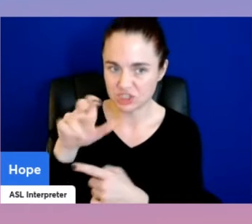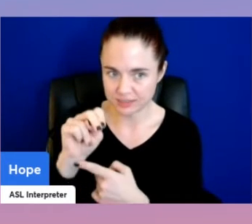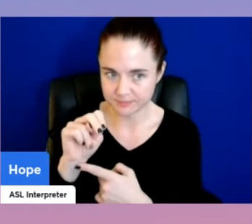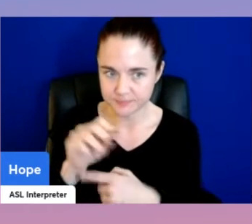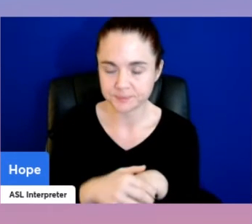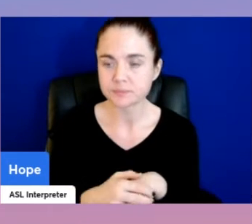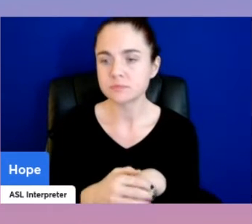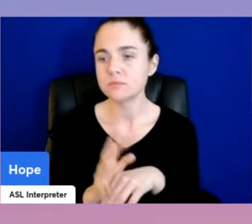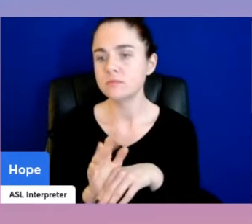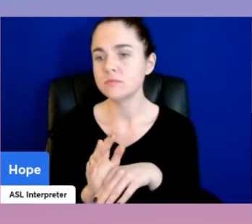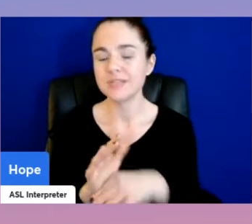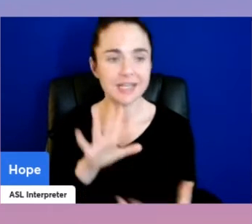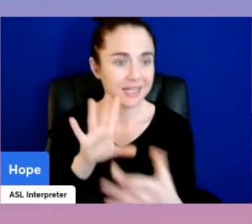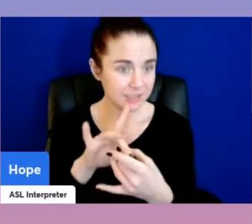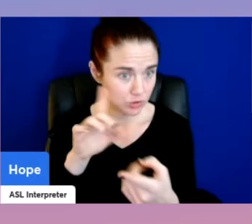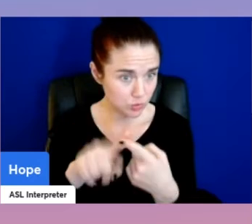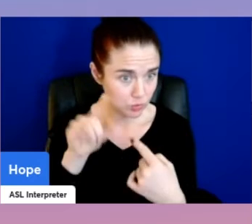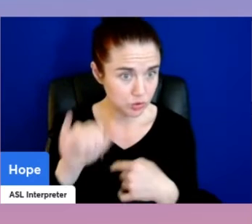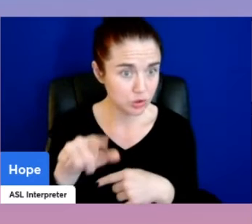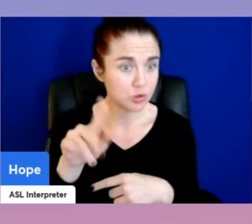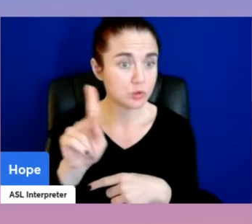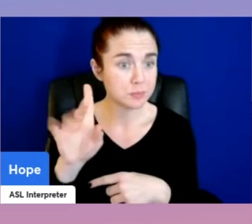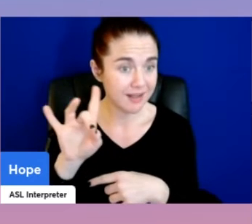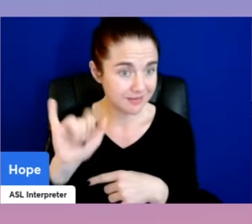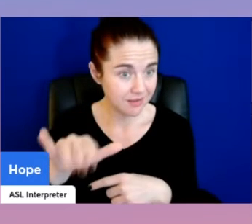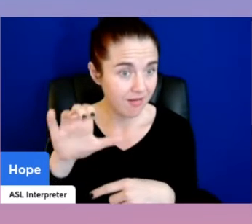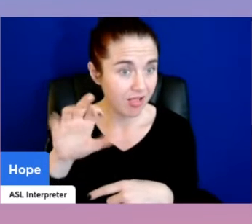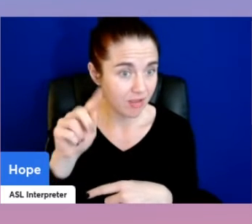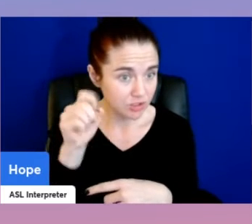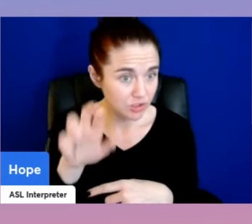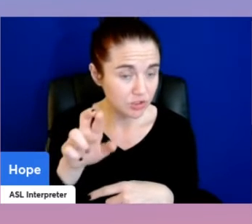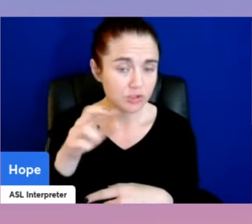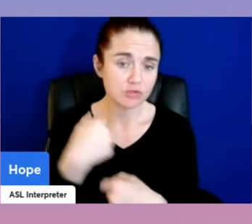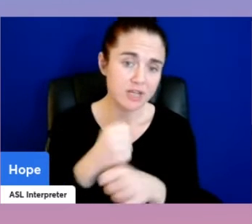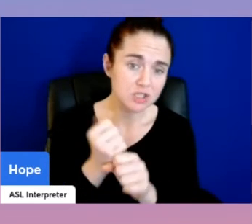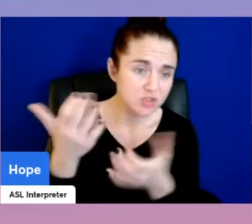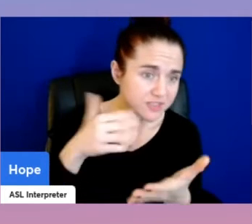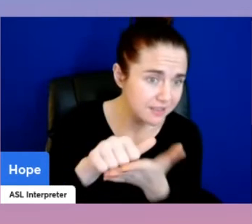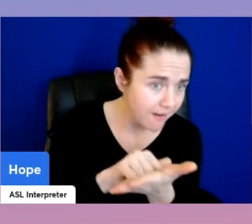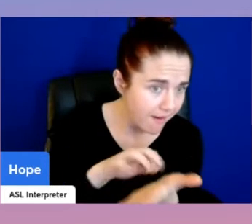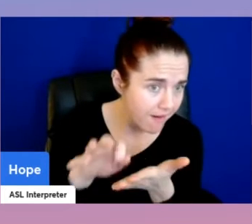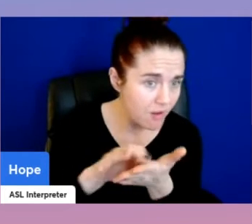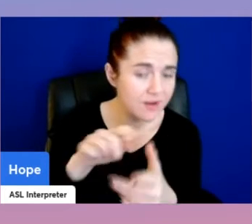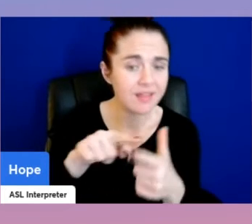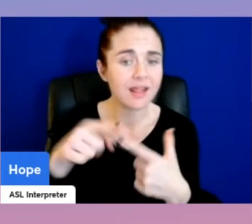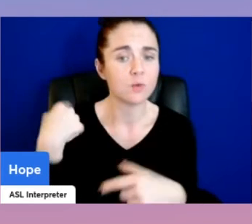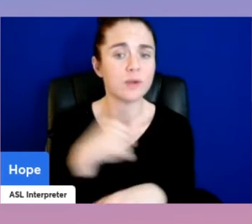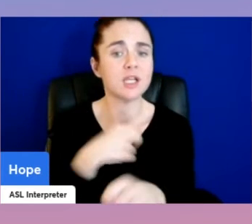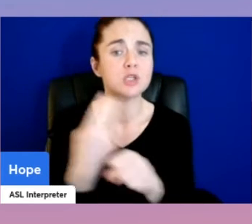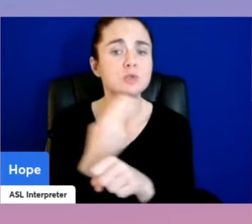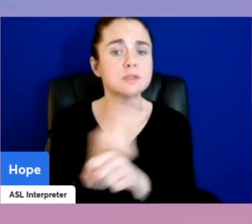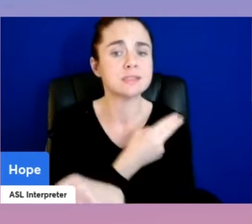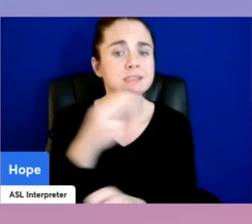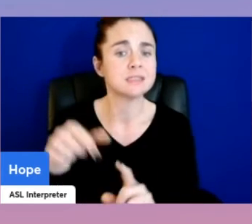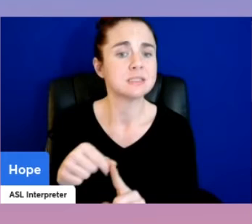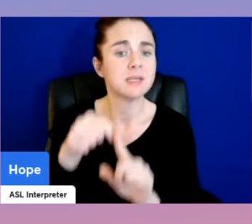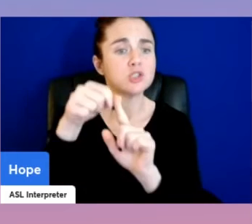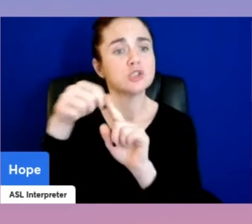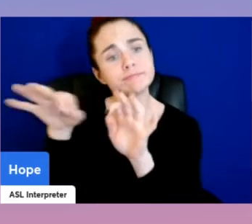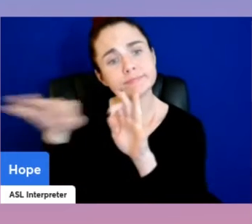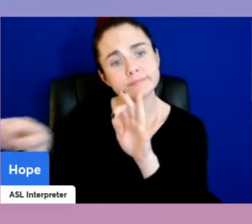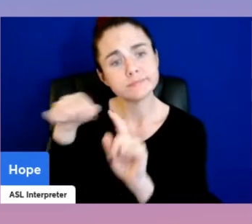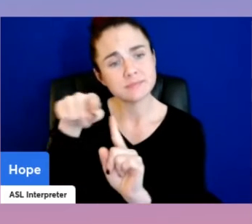We connect to the Kubernetes cluster, we create this service account, and we use these special annotations in order